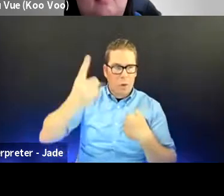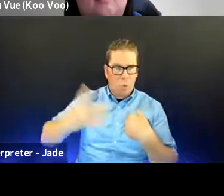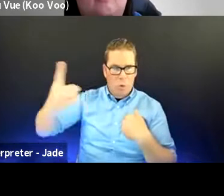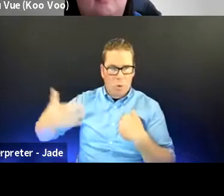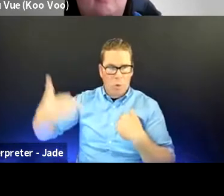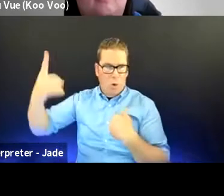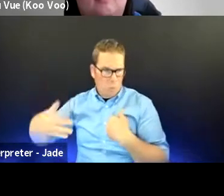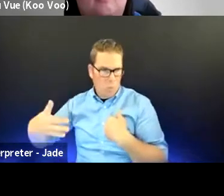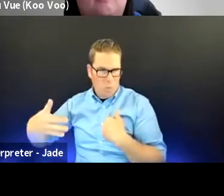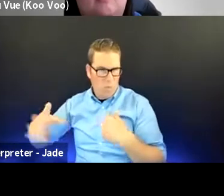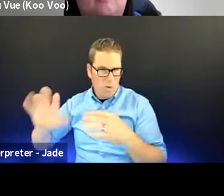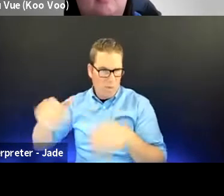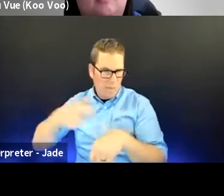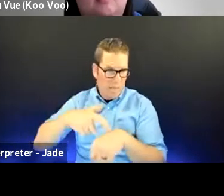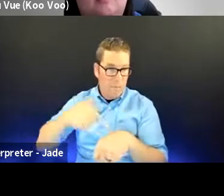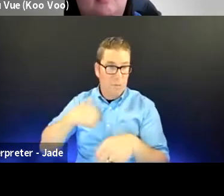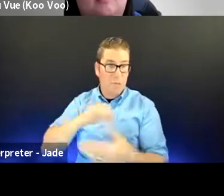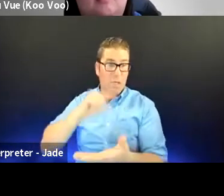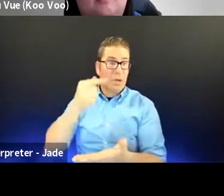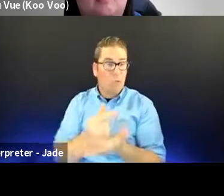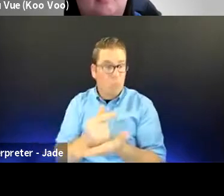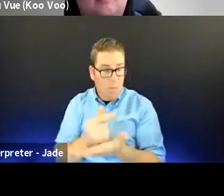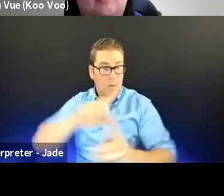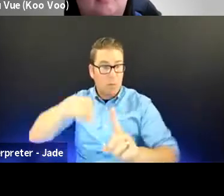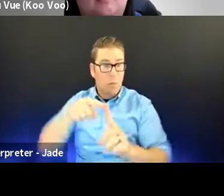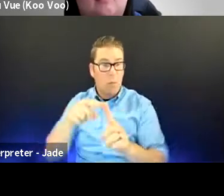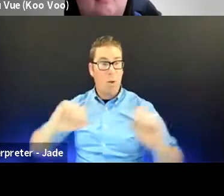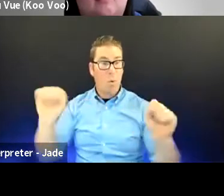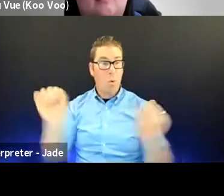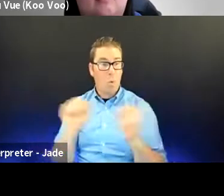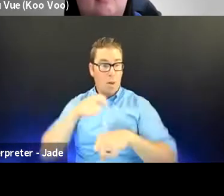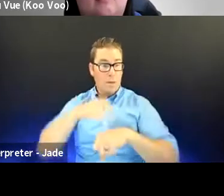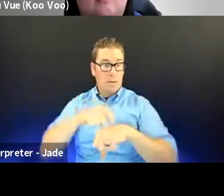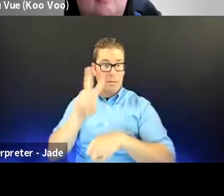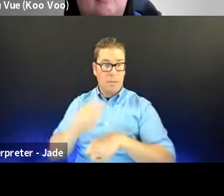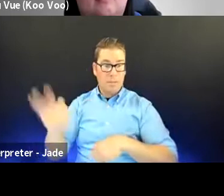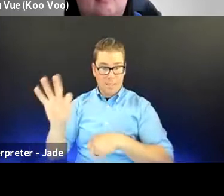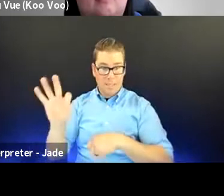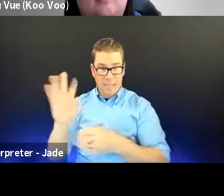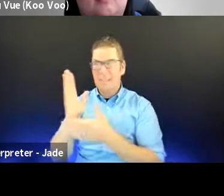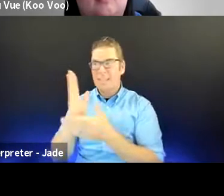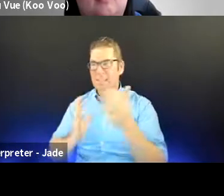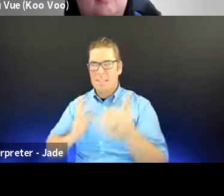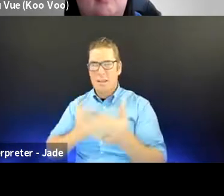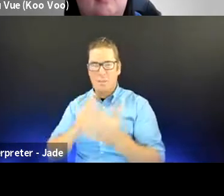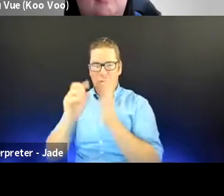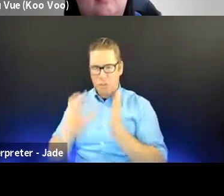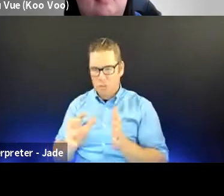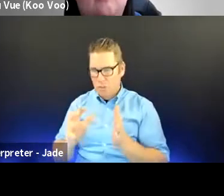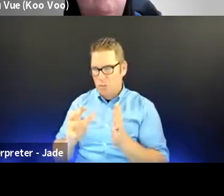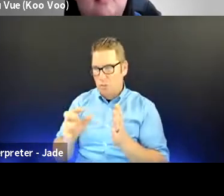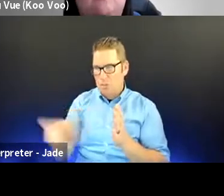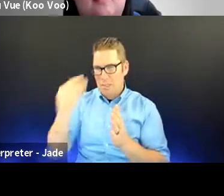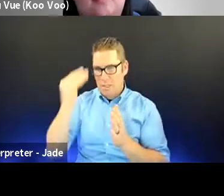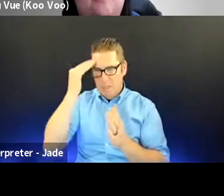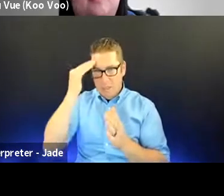of 2009. And as some of the people in our room and students that are here with us might know, that applications have different cycles. Some